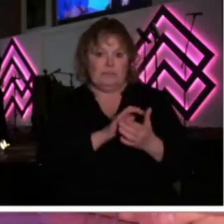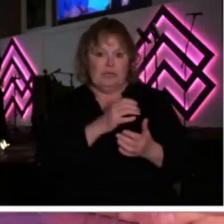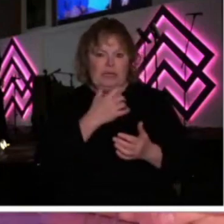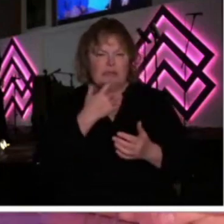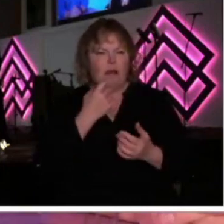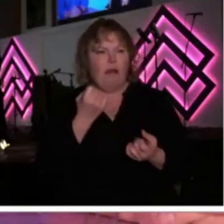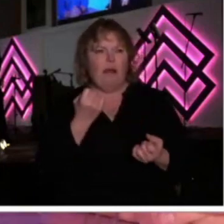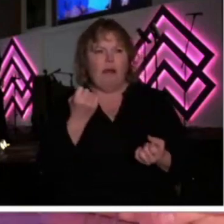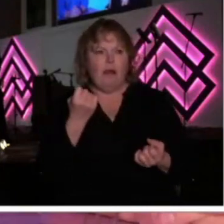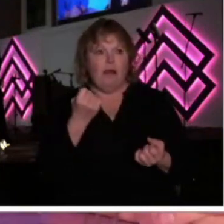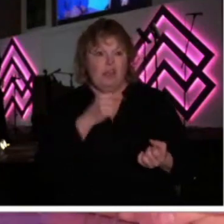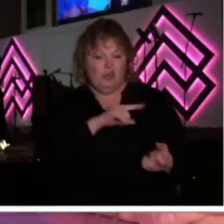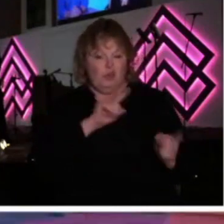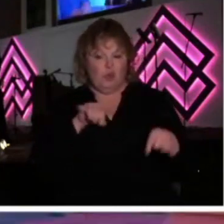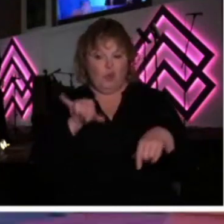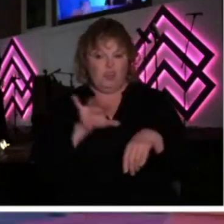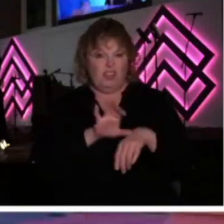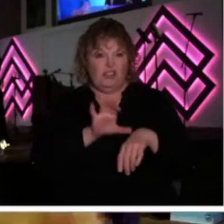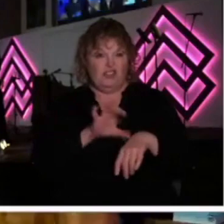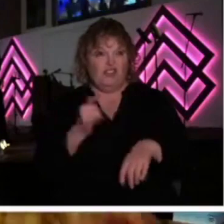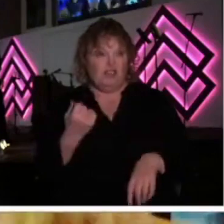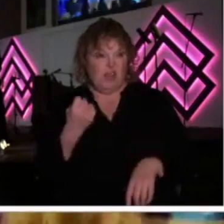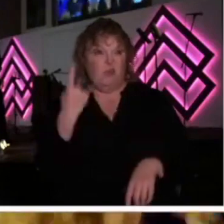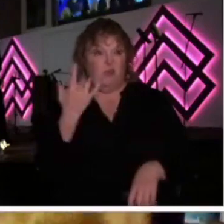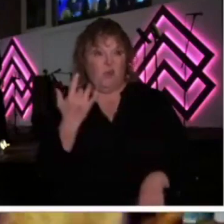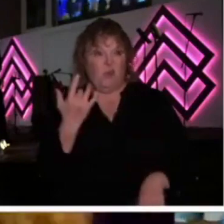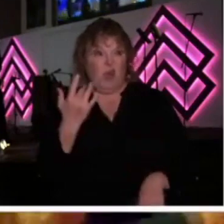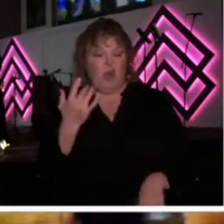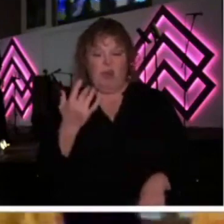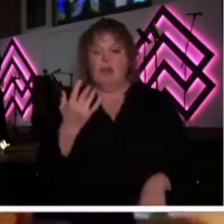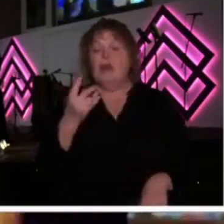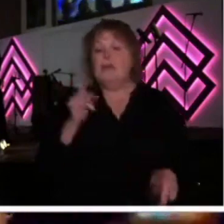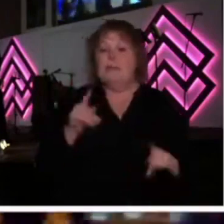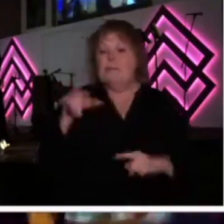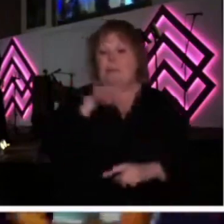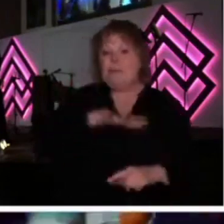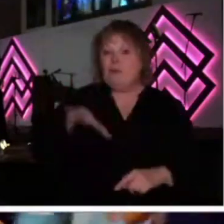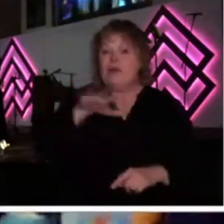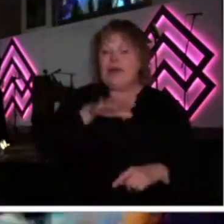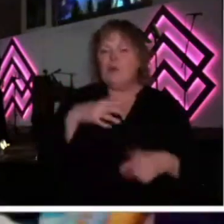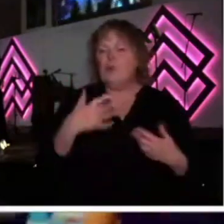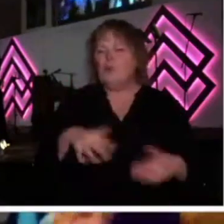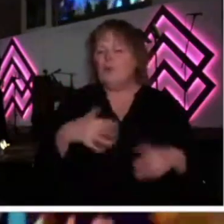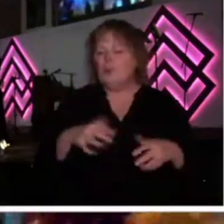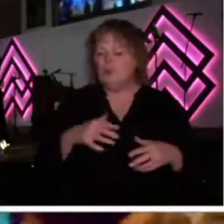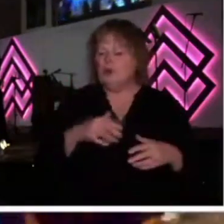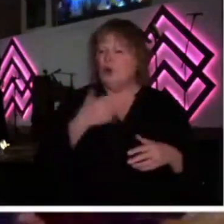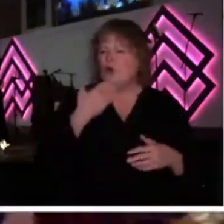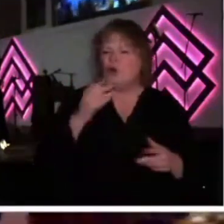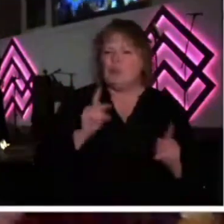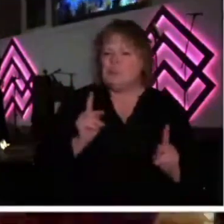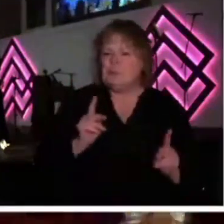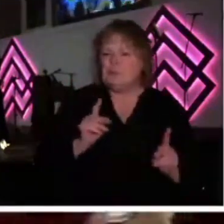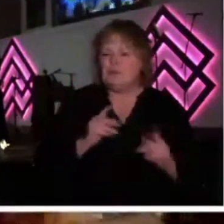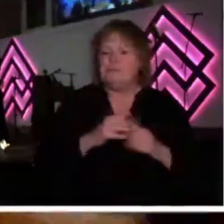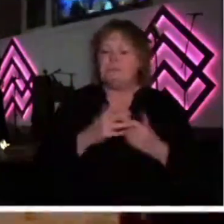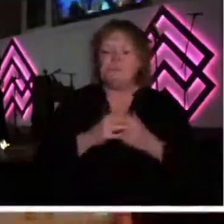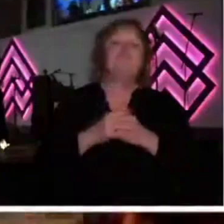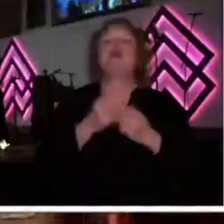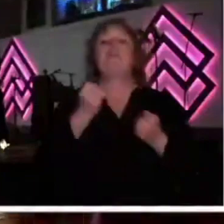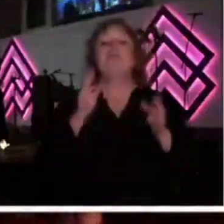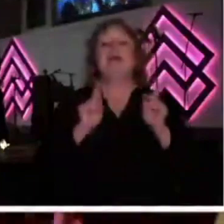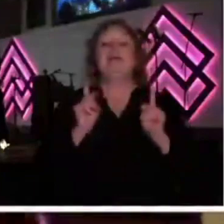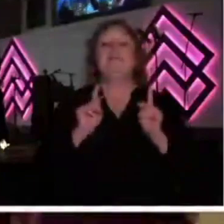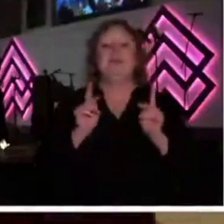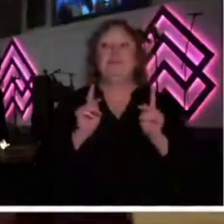see why you guys go there, because the people, they really seem like good people." And, you know, a lot of the